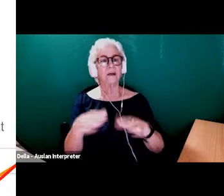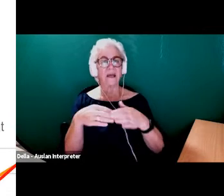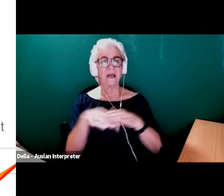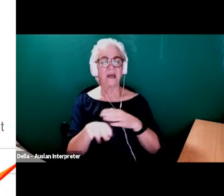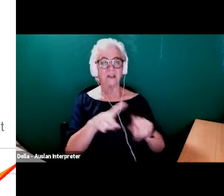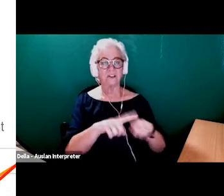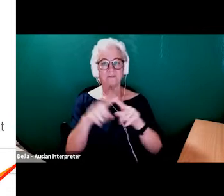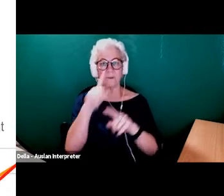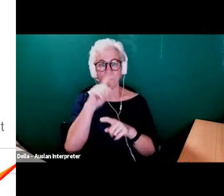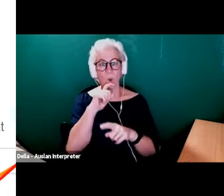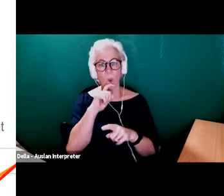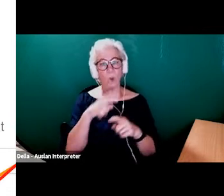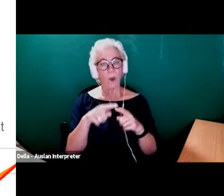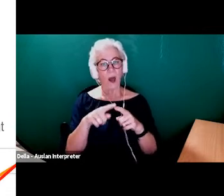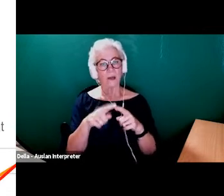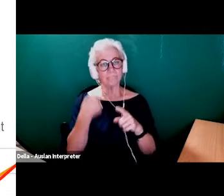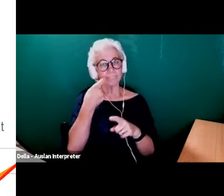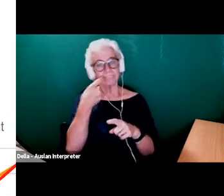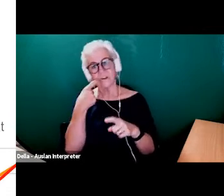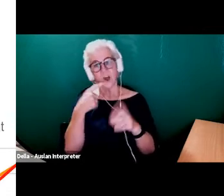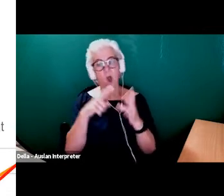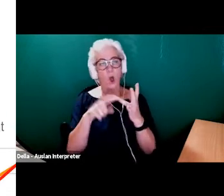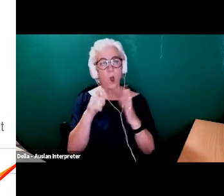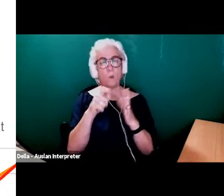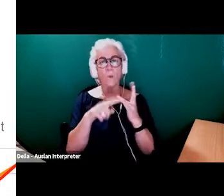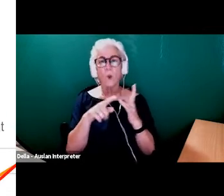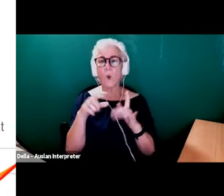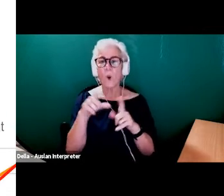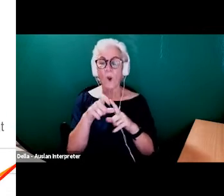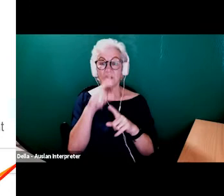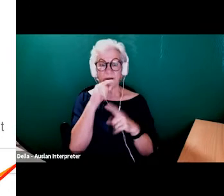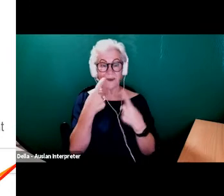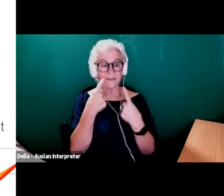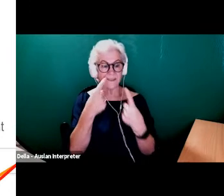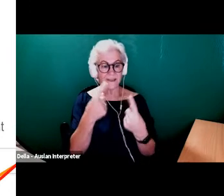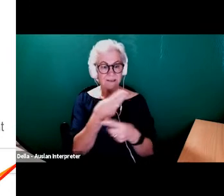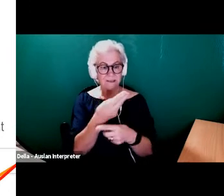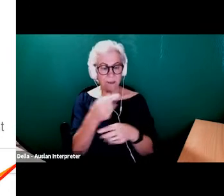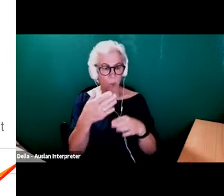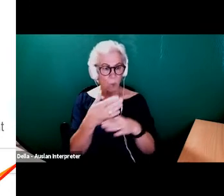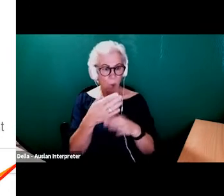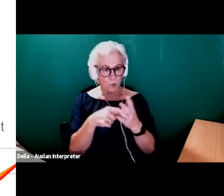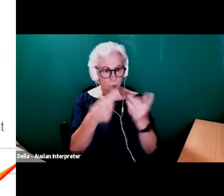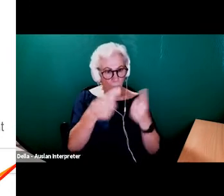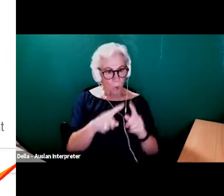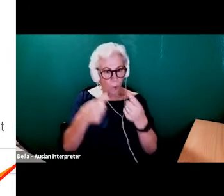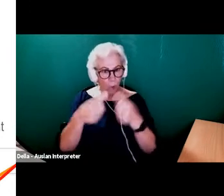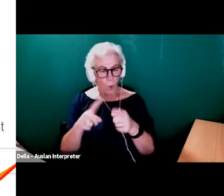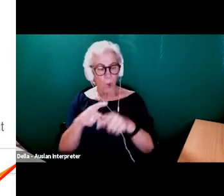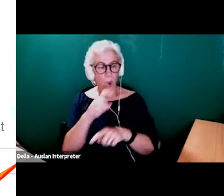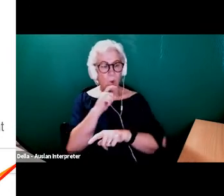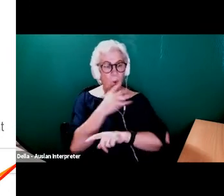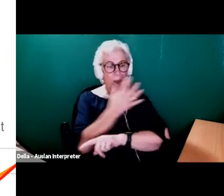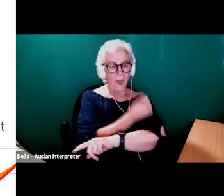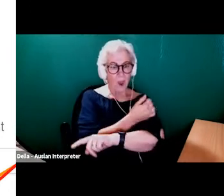people who are opioid dependent. And you can see some of the work that was done to estimate the number of people who are heroin dependent on the